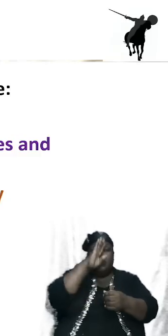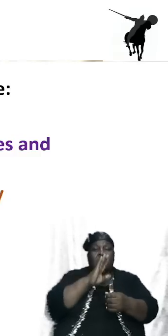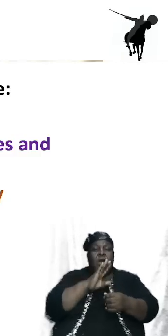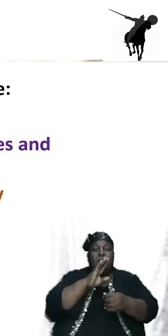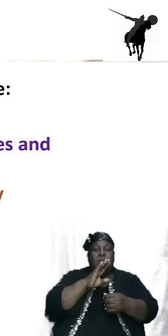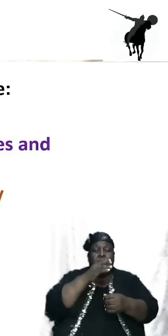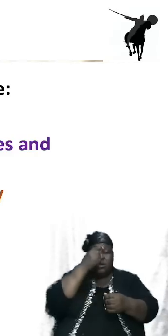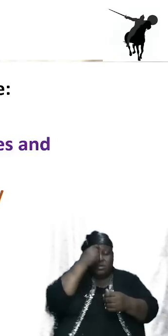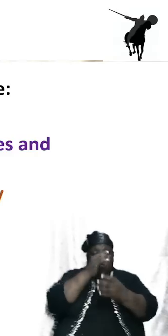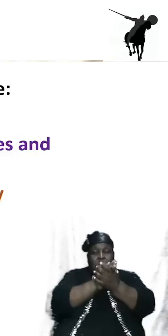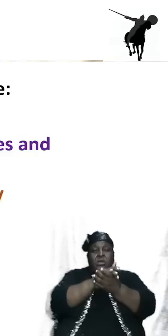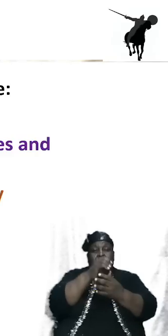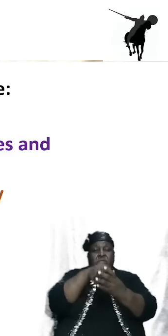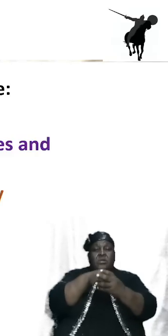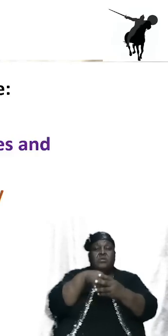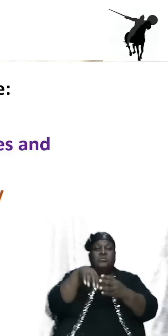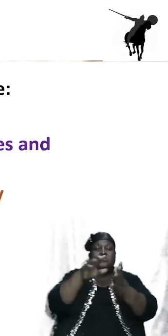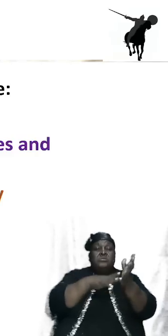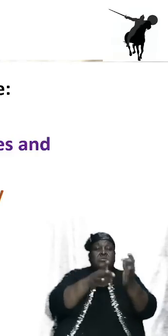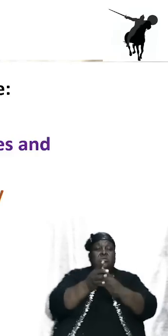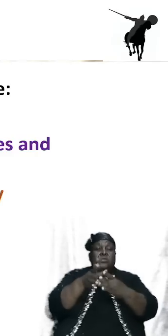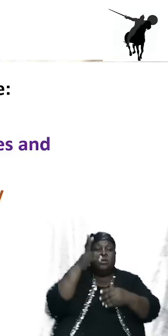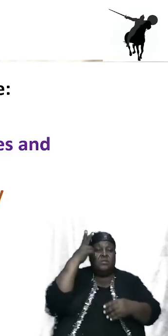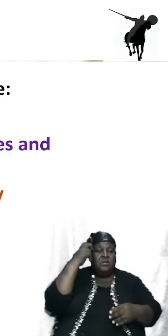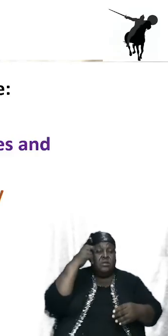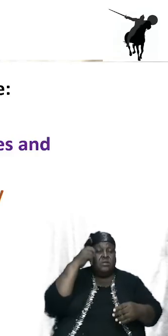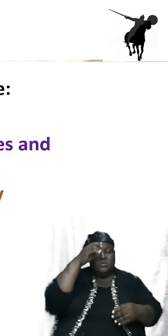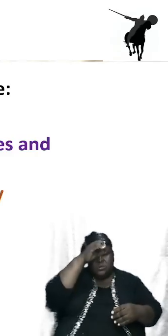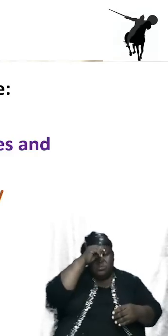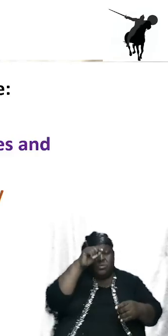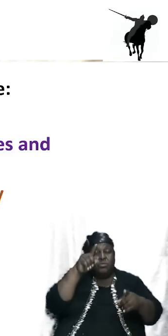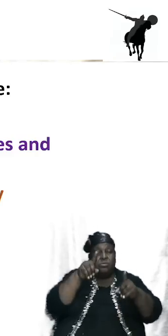they're like they believe that the devil is the brother